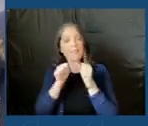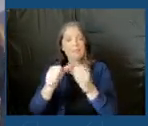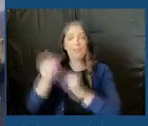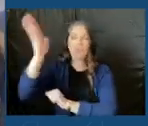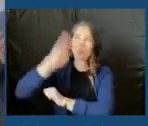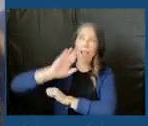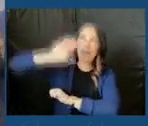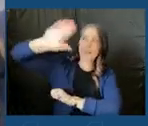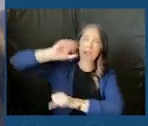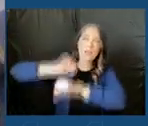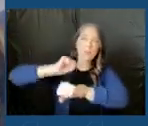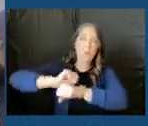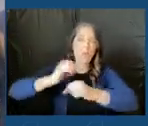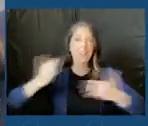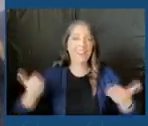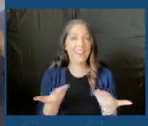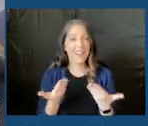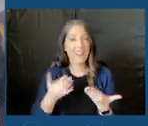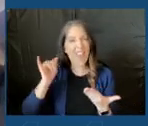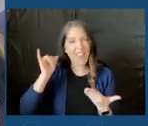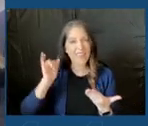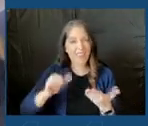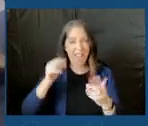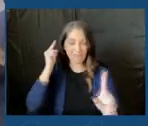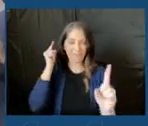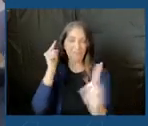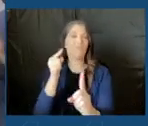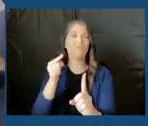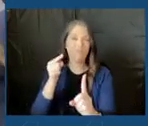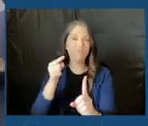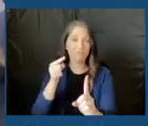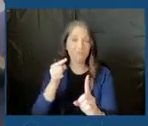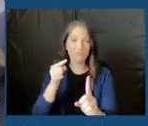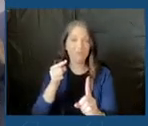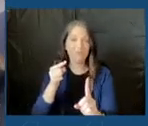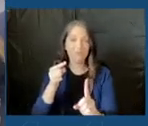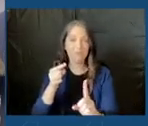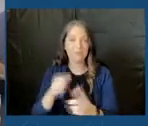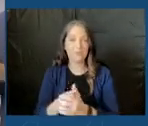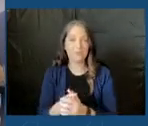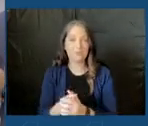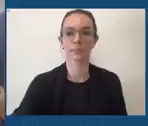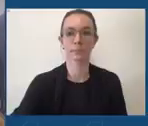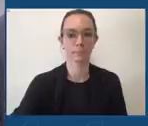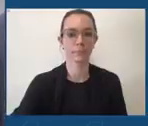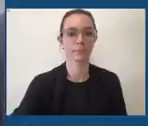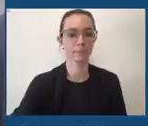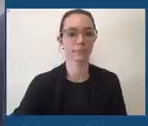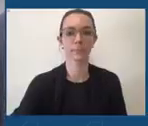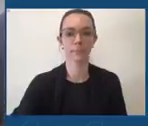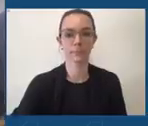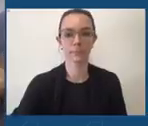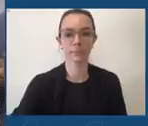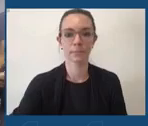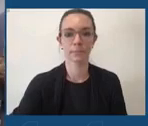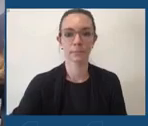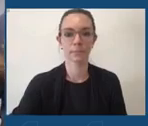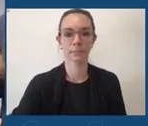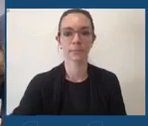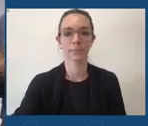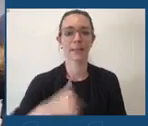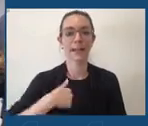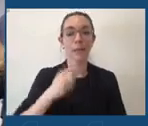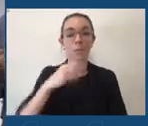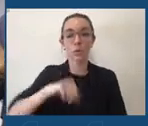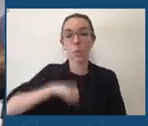here on earth. That's what this is about, my friends. And I'm so proud of all of you who've stepped up and answered the